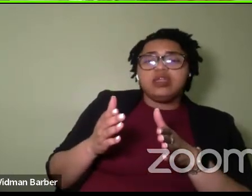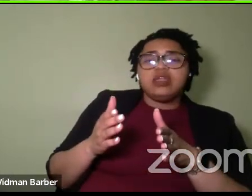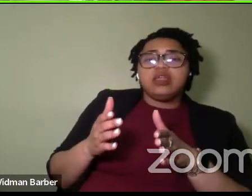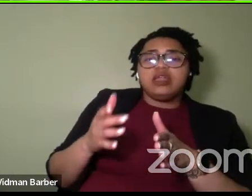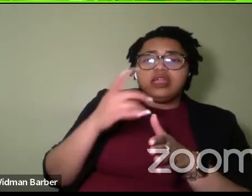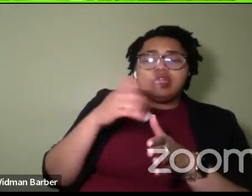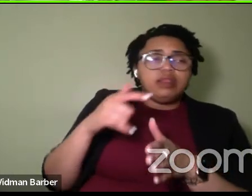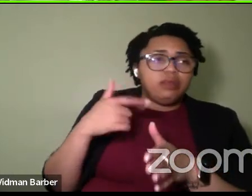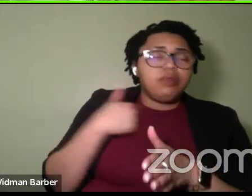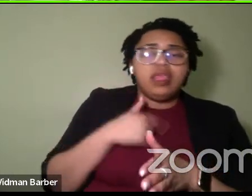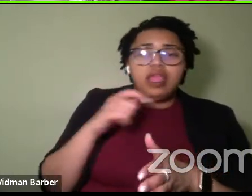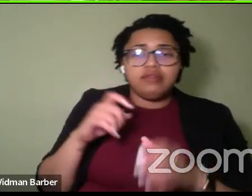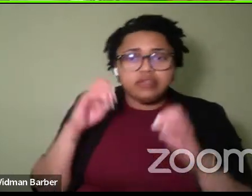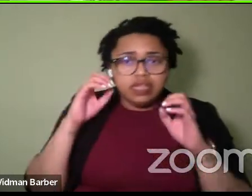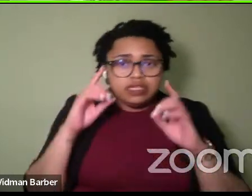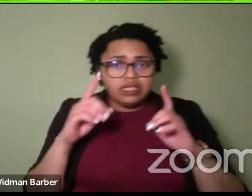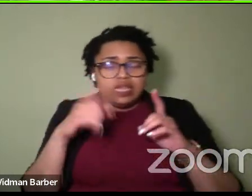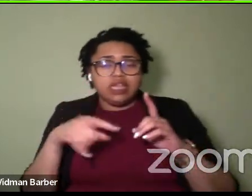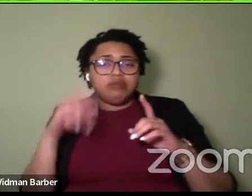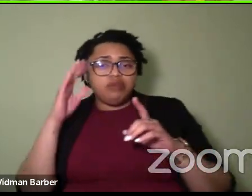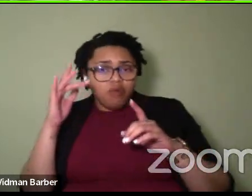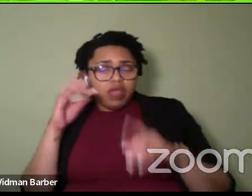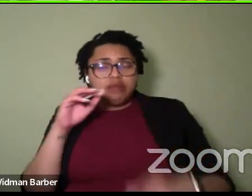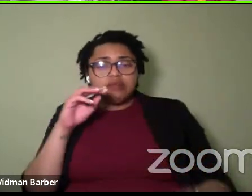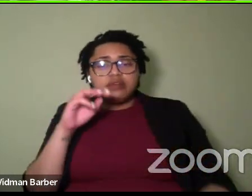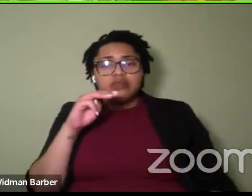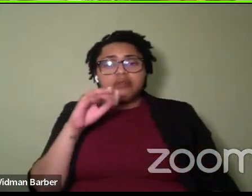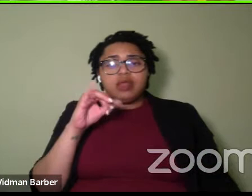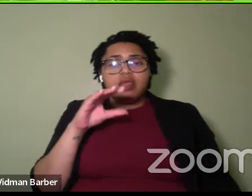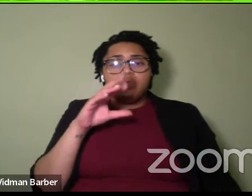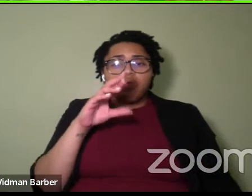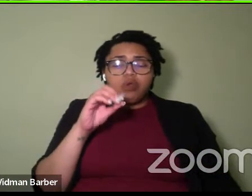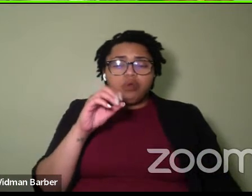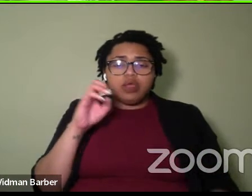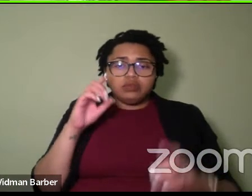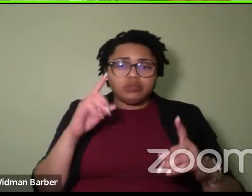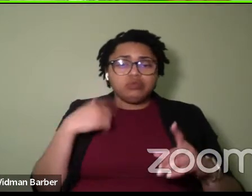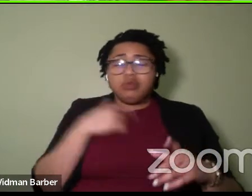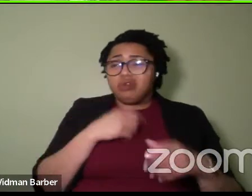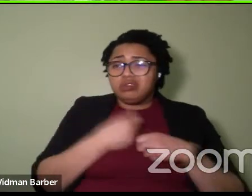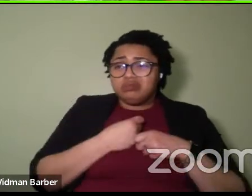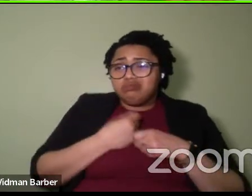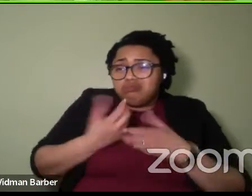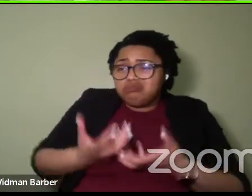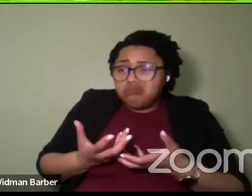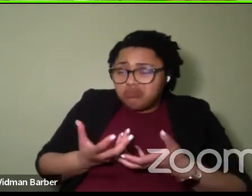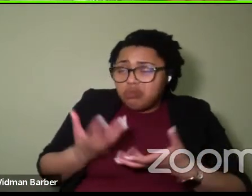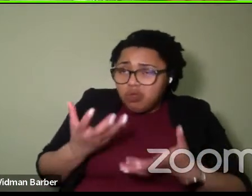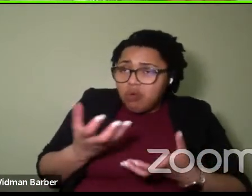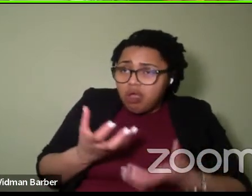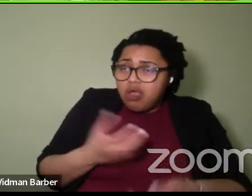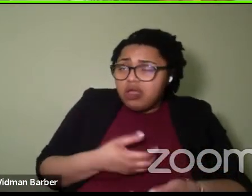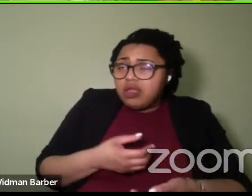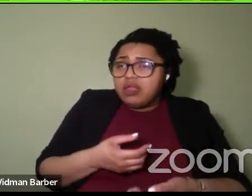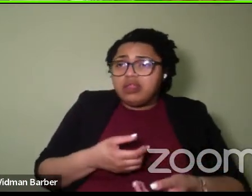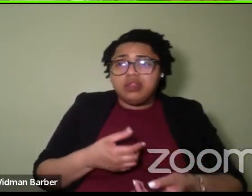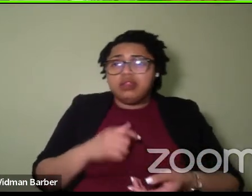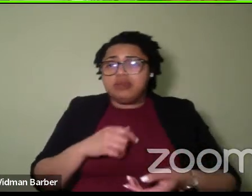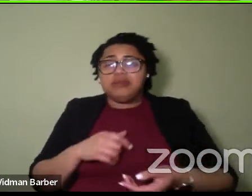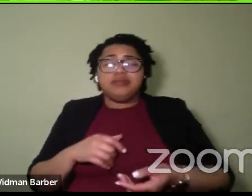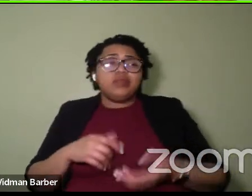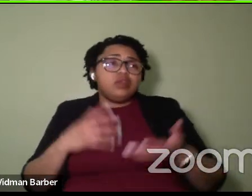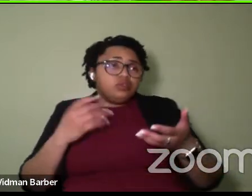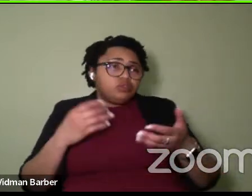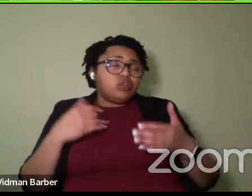just want to bend, we don't want to do the educational piece. And I think that, finding circles like Black and Marine Science and also supporting